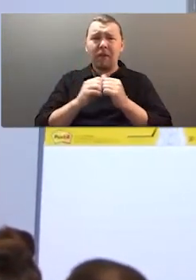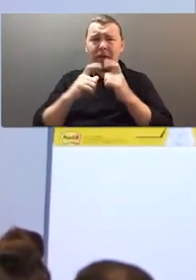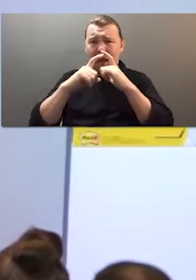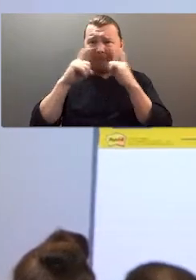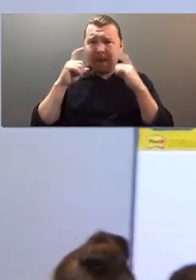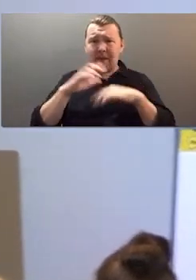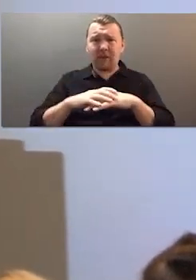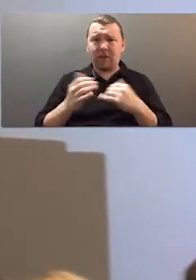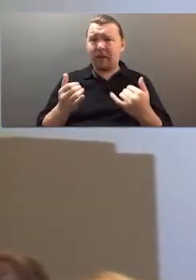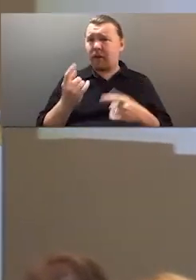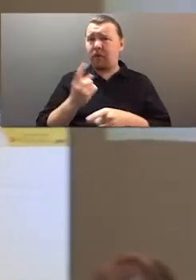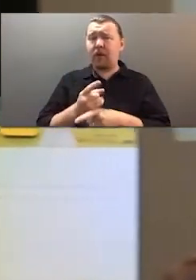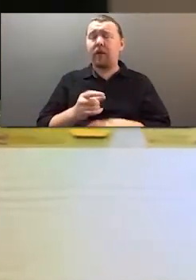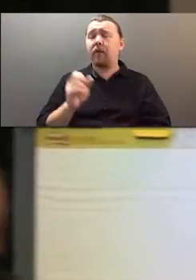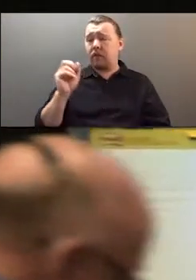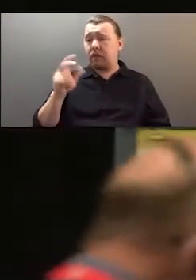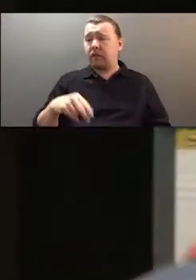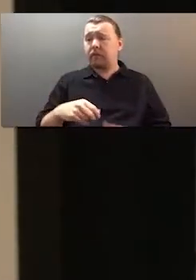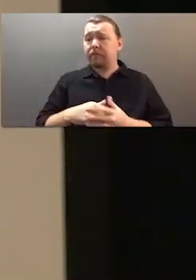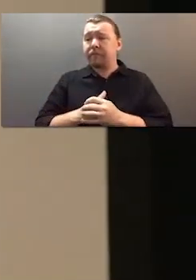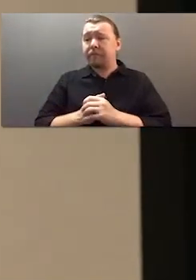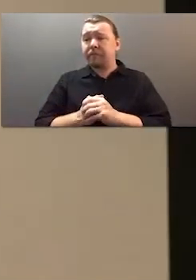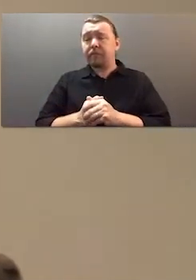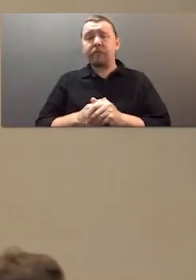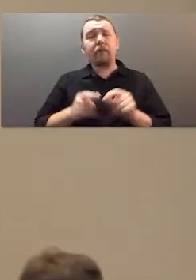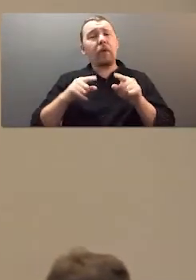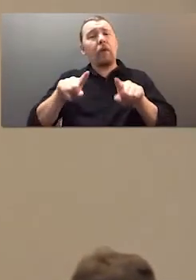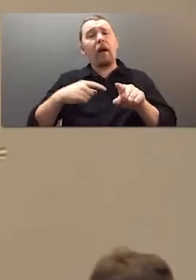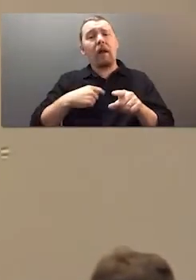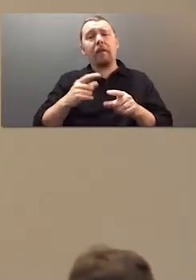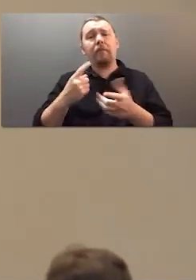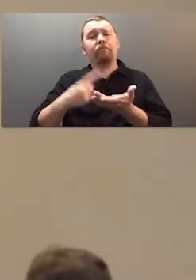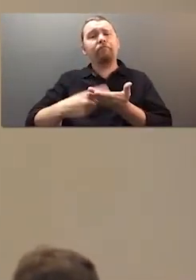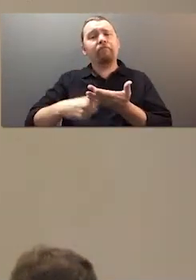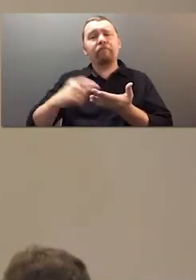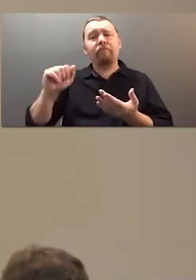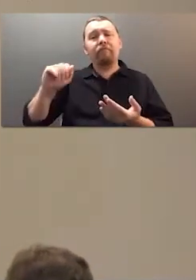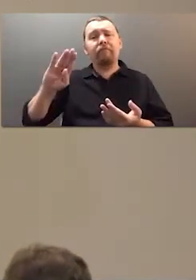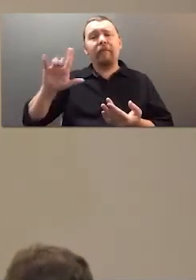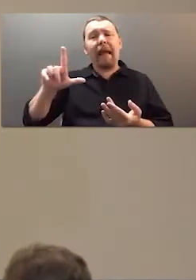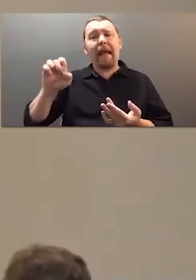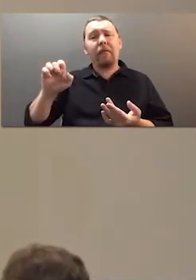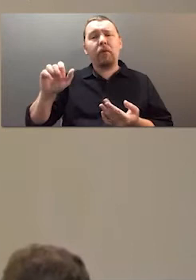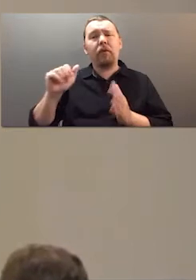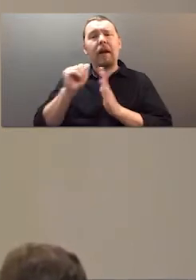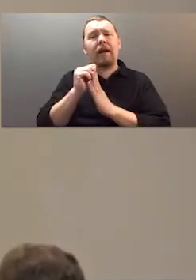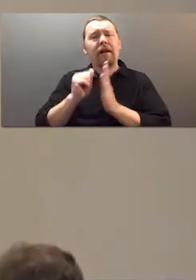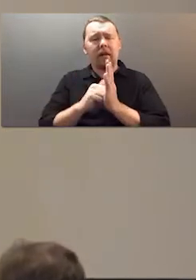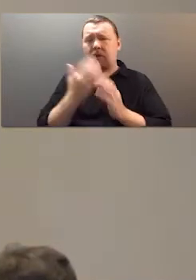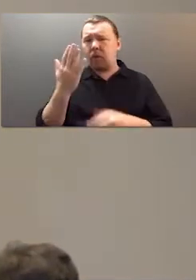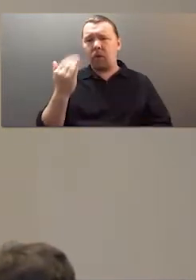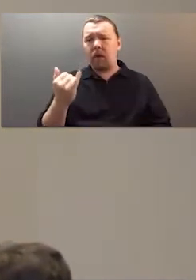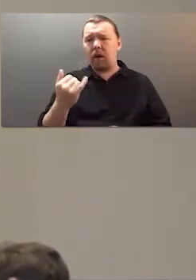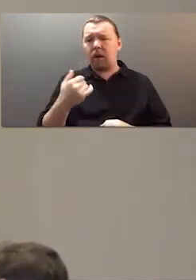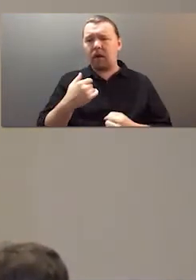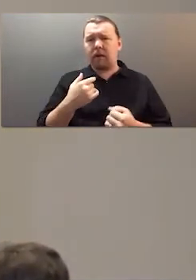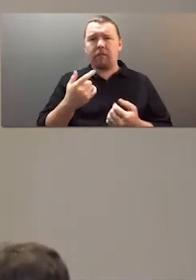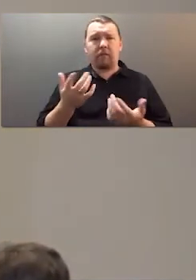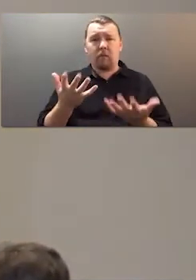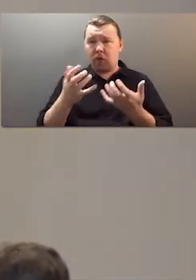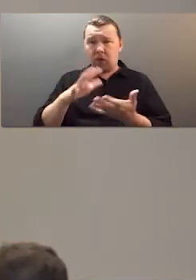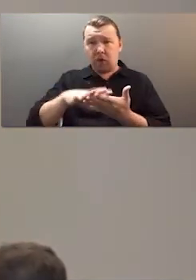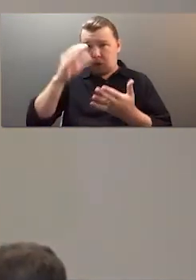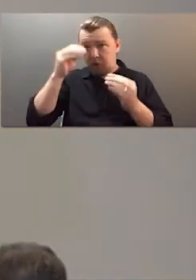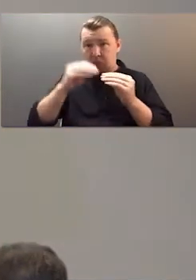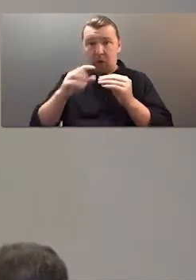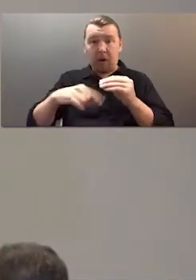works? And so if you're, why I'm talking about ABLE accounts and why I kind of like just wanted to learn a little bit